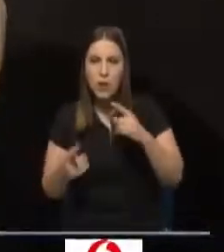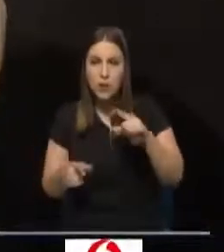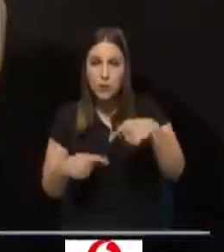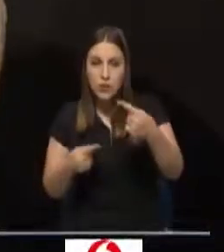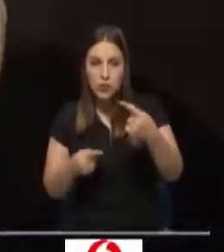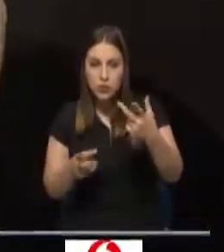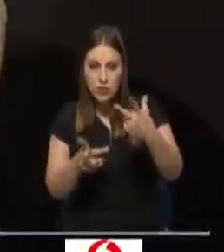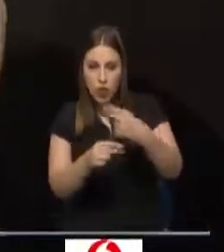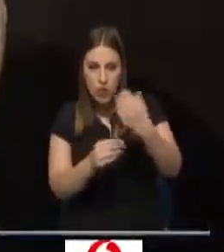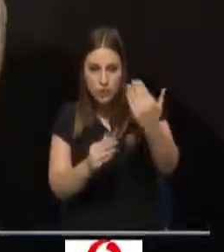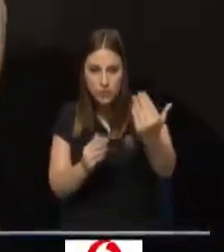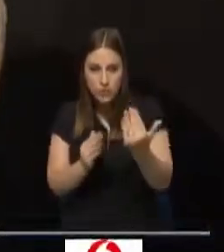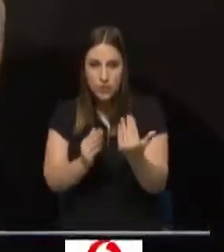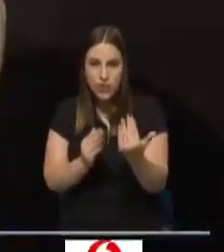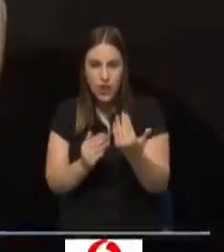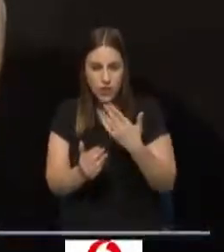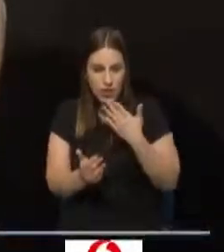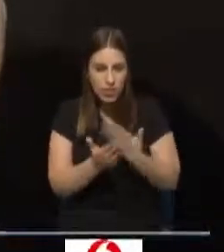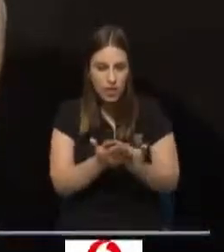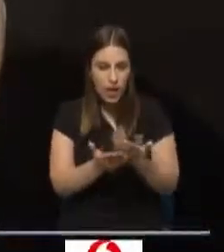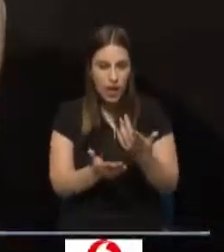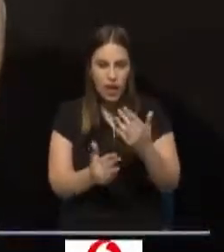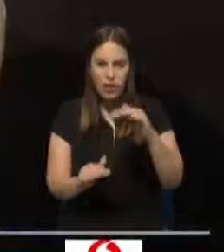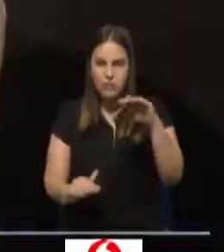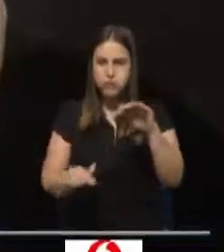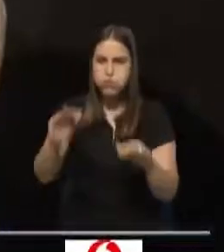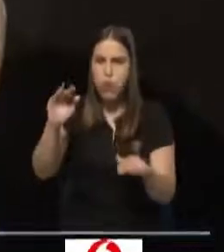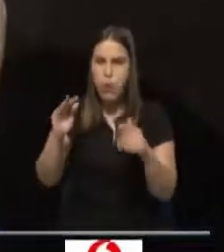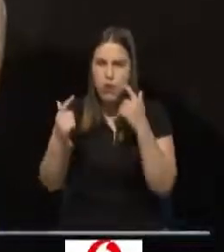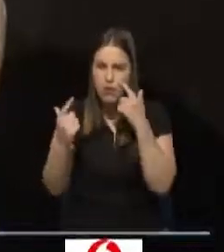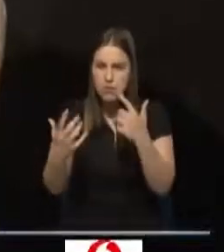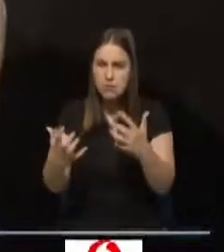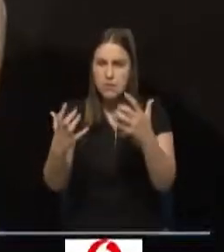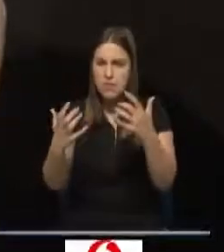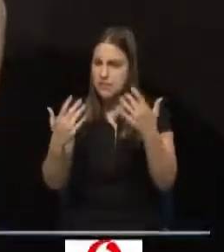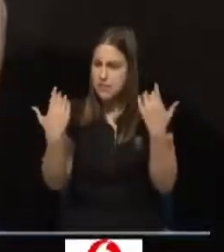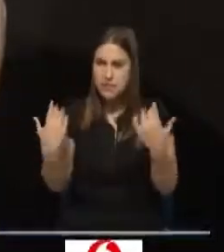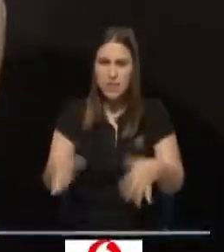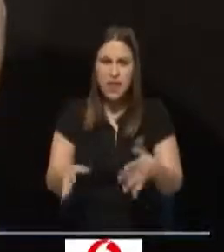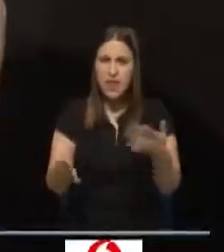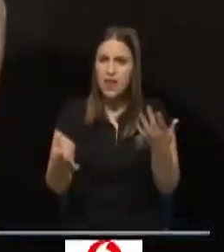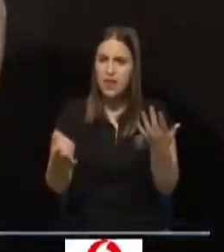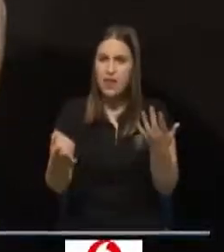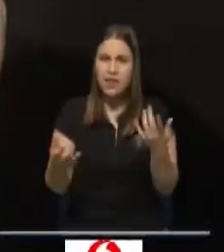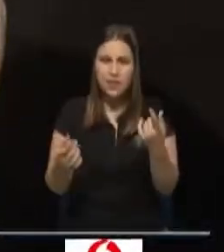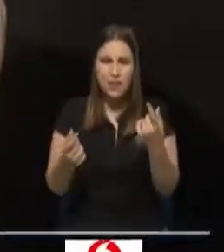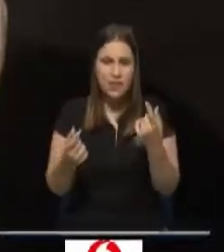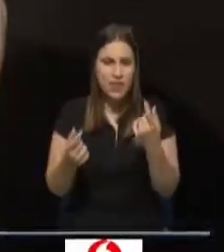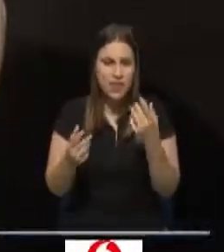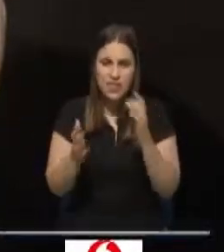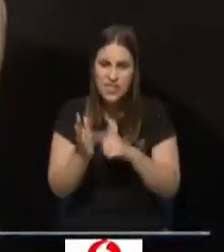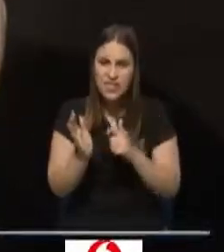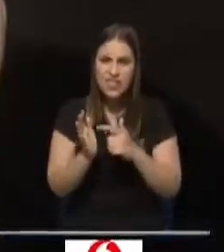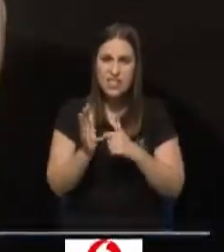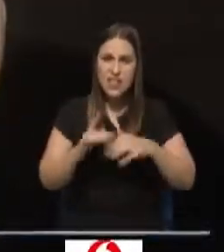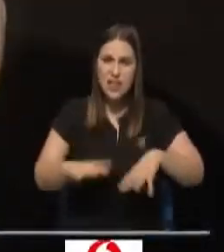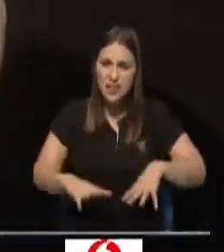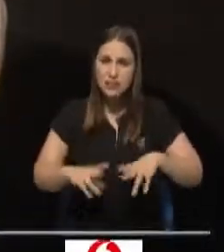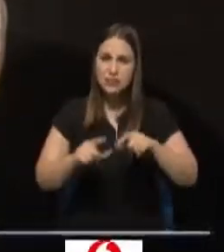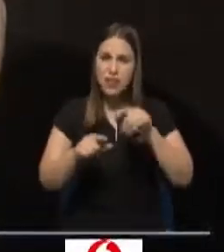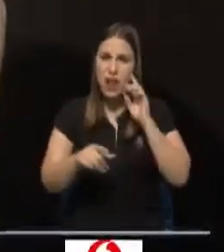not right. So there's an imbalance that is the wrong way to see things, because